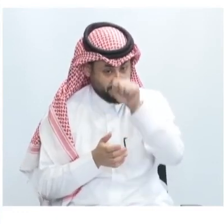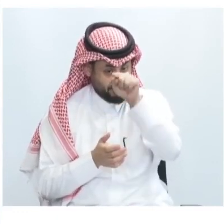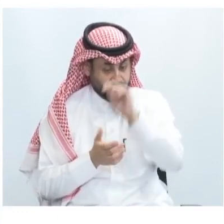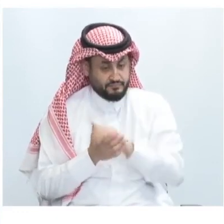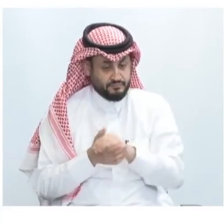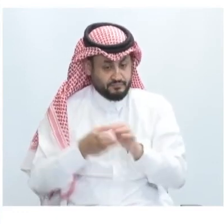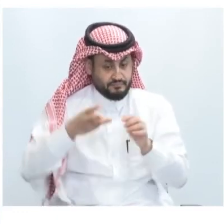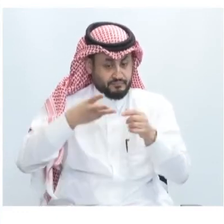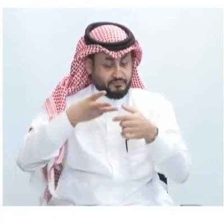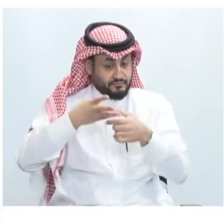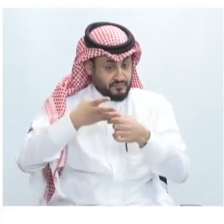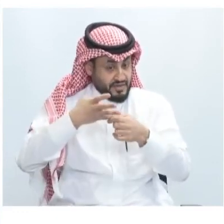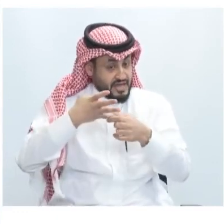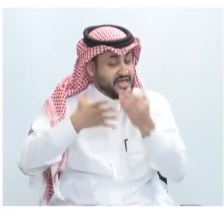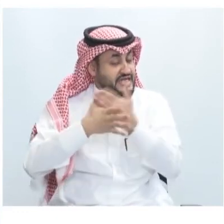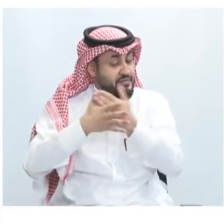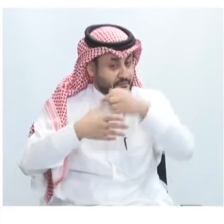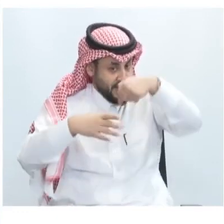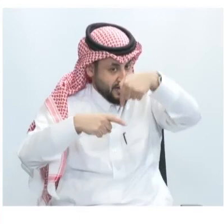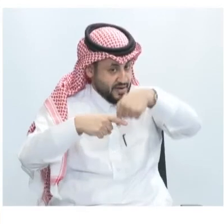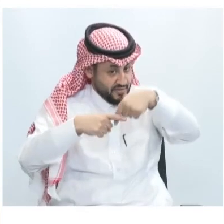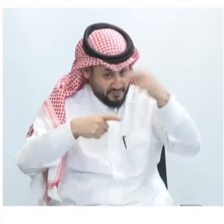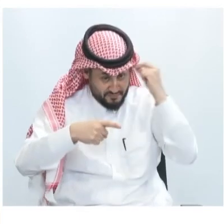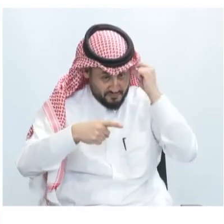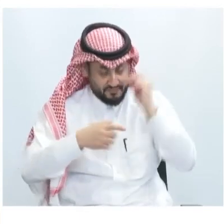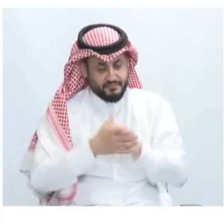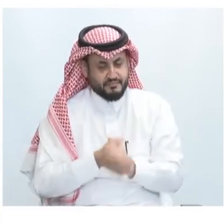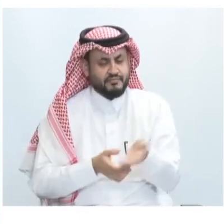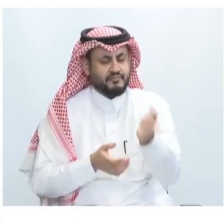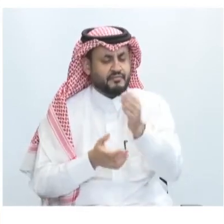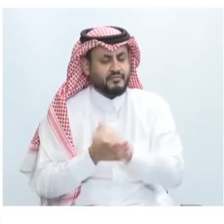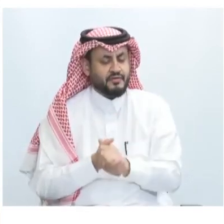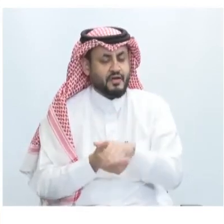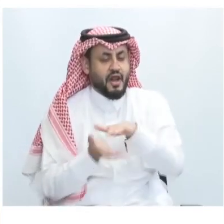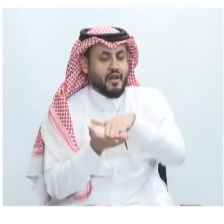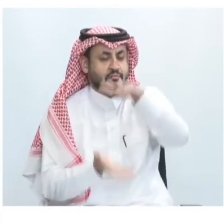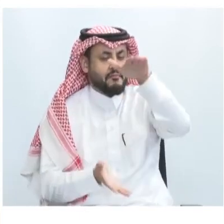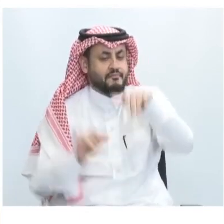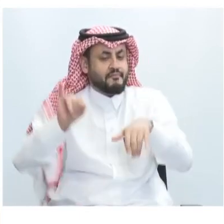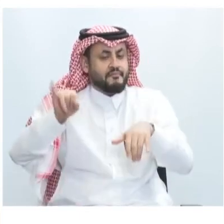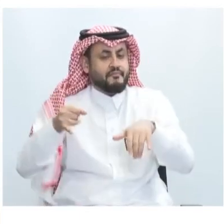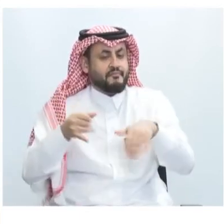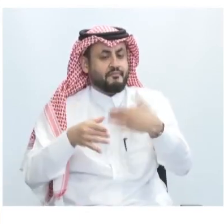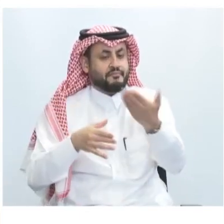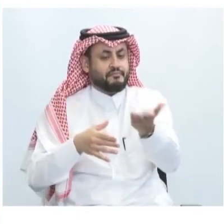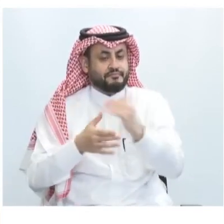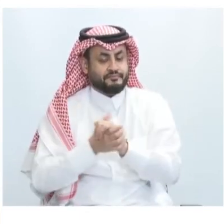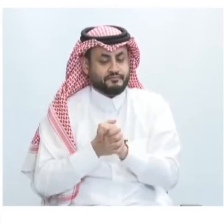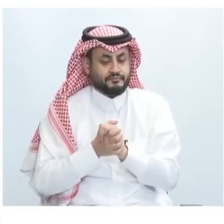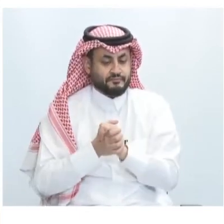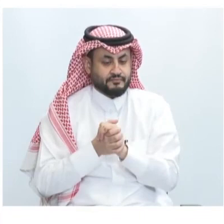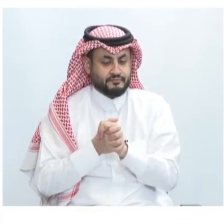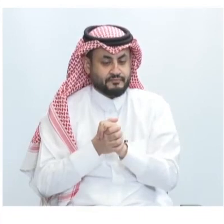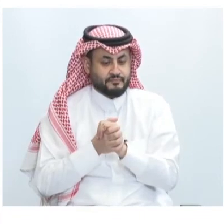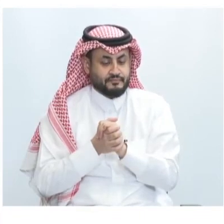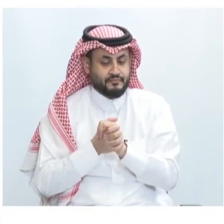2, 2, 3, 2, 4, and then a dot over it, excellent. Okay, what about the letter J in capital? Yes, this is a capital J.